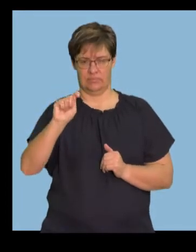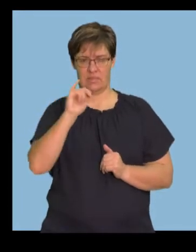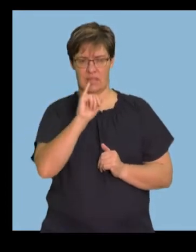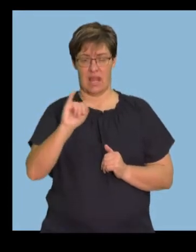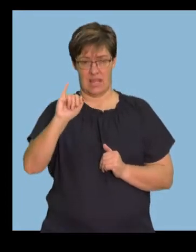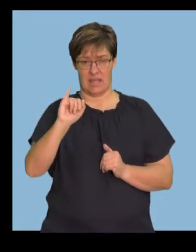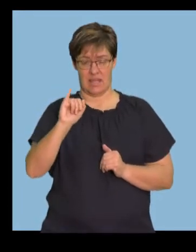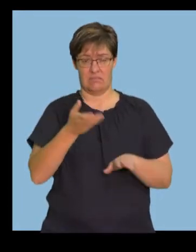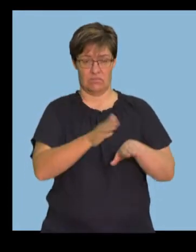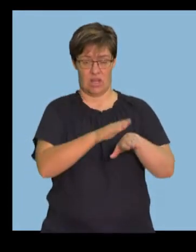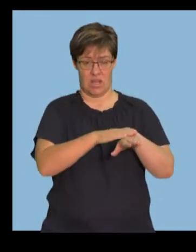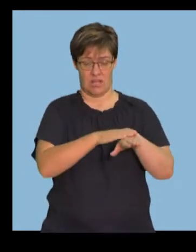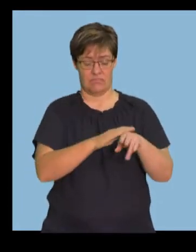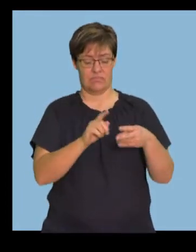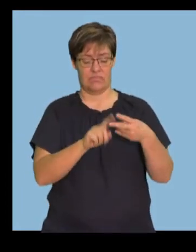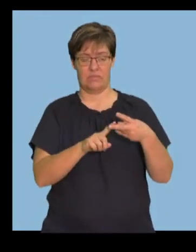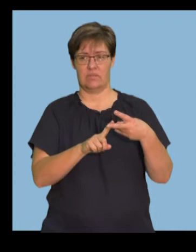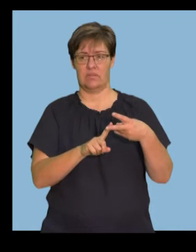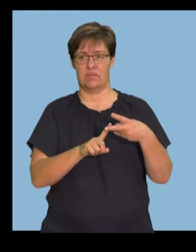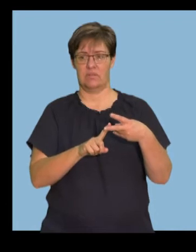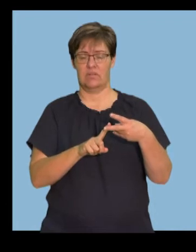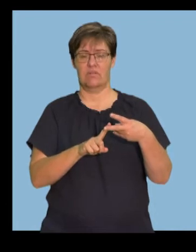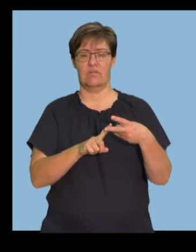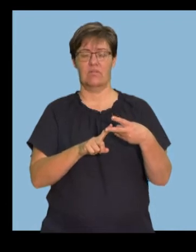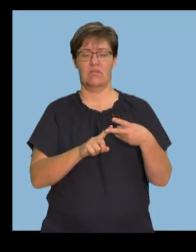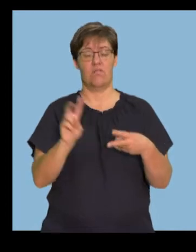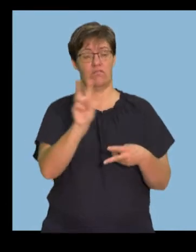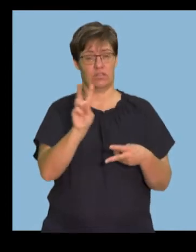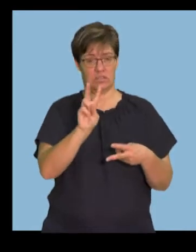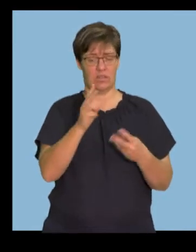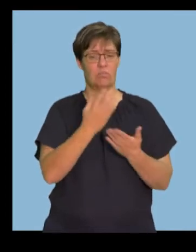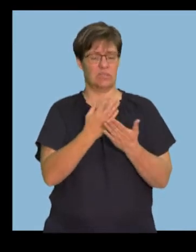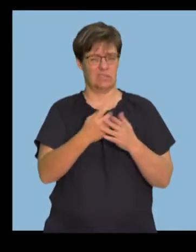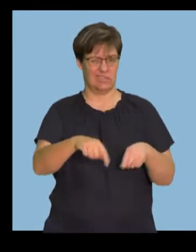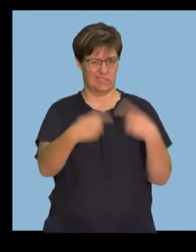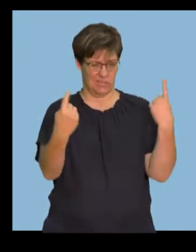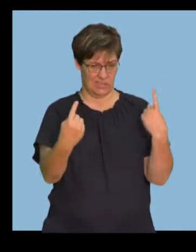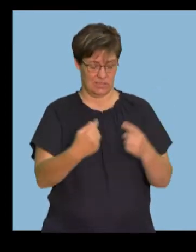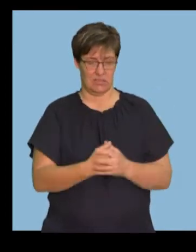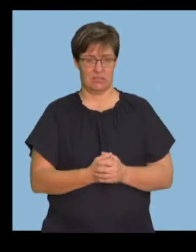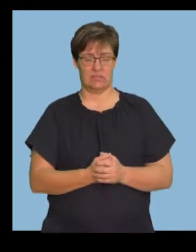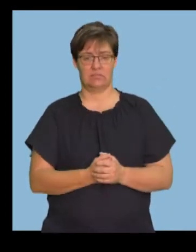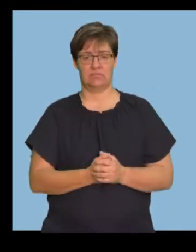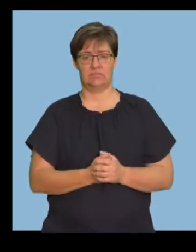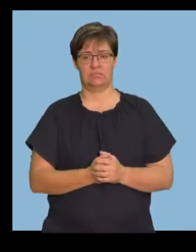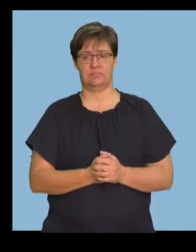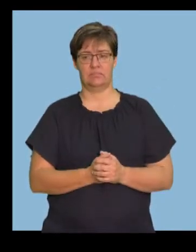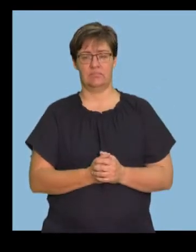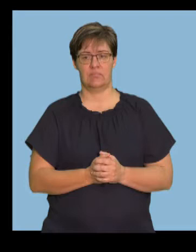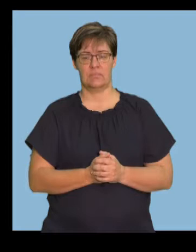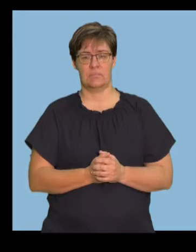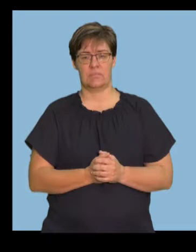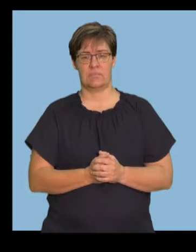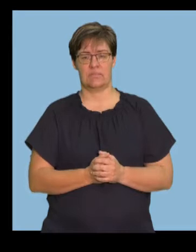flow of charge, as well as potential difference, which we some alternatively refer to as voltage, which is